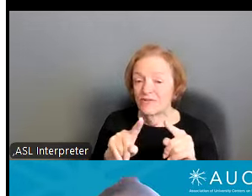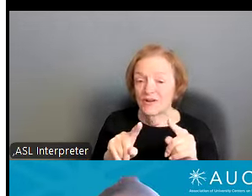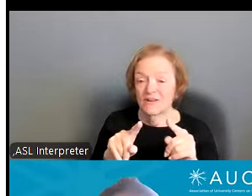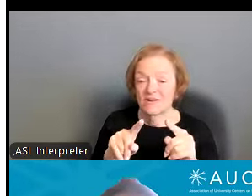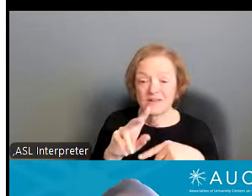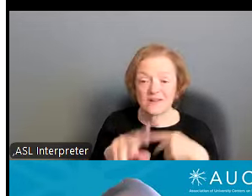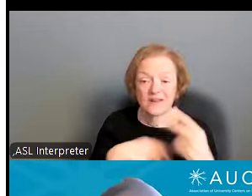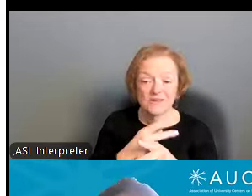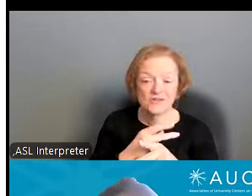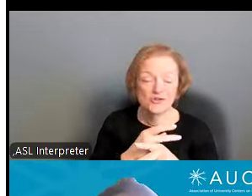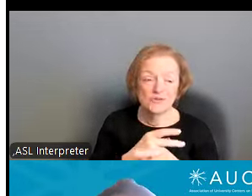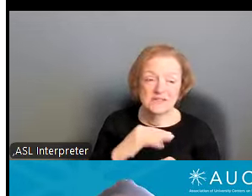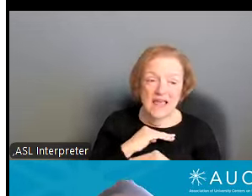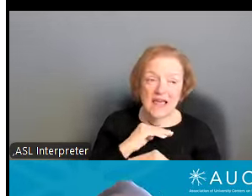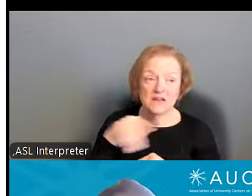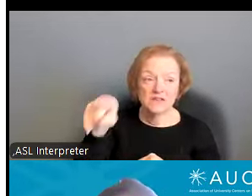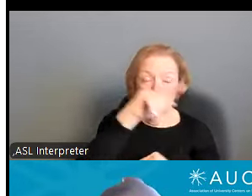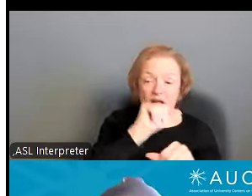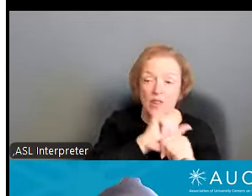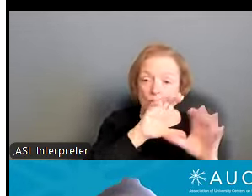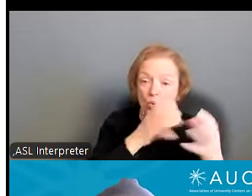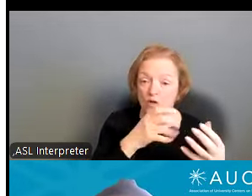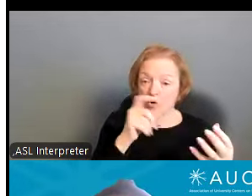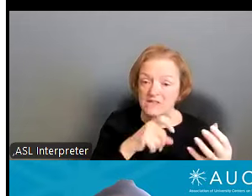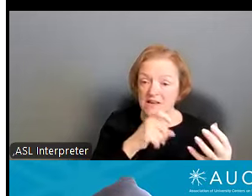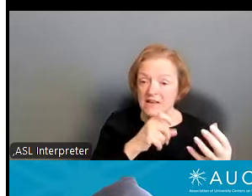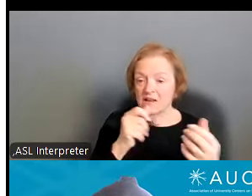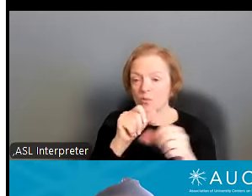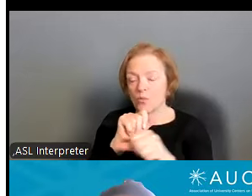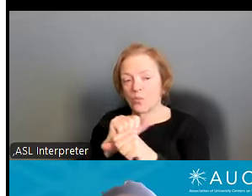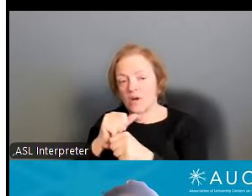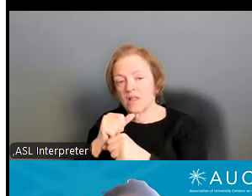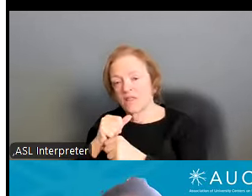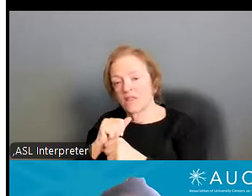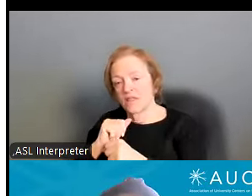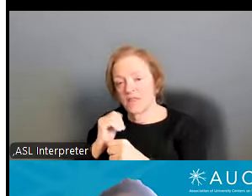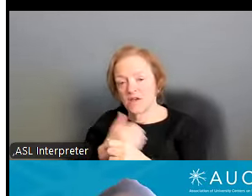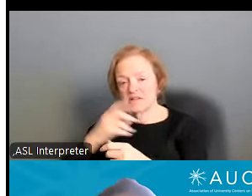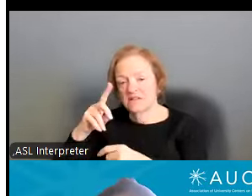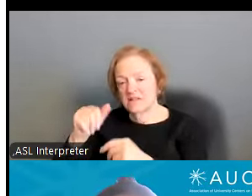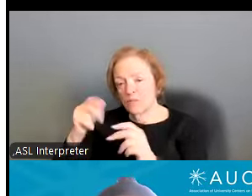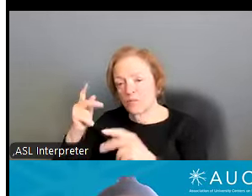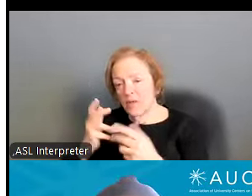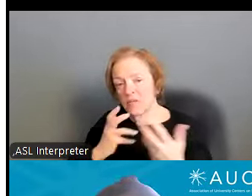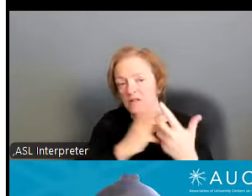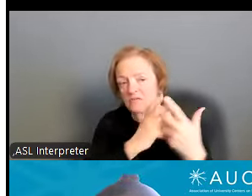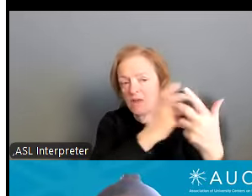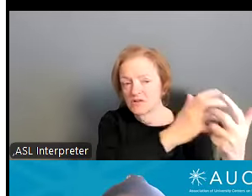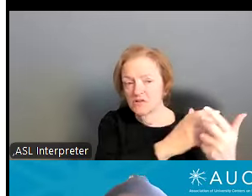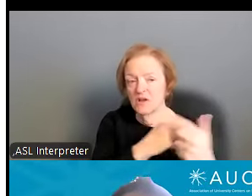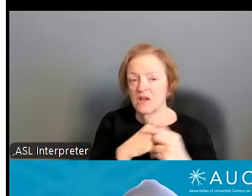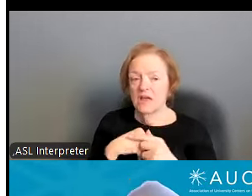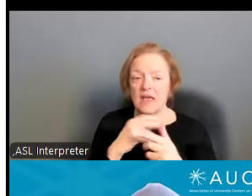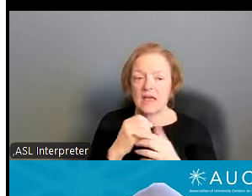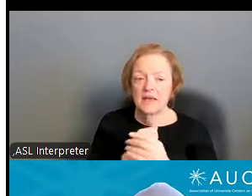needs by preparing Americans for jobs in high growth, high demand industries, including manufacturing, technology, and infrastructure.